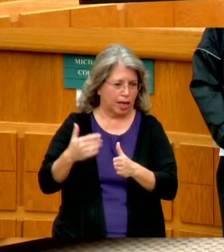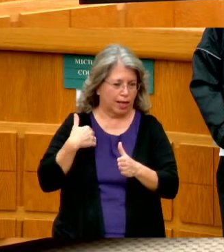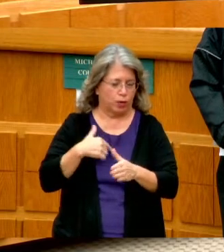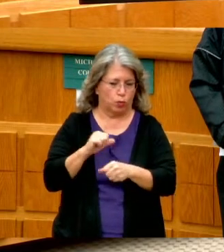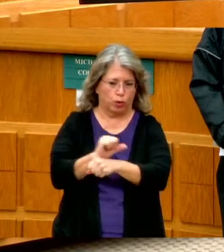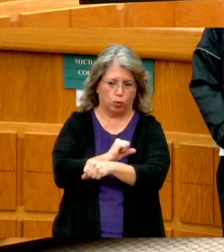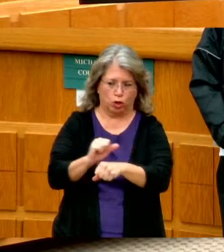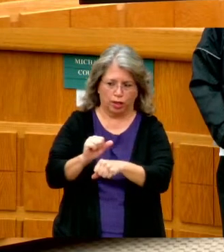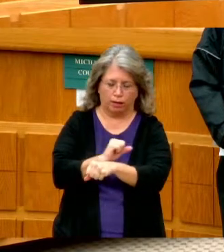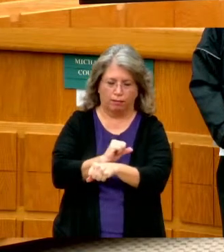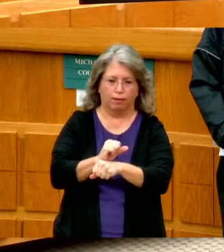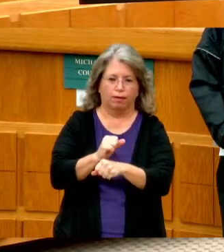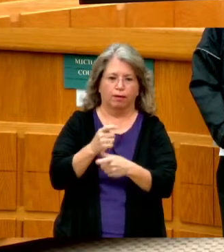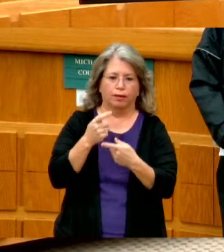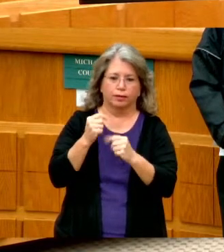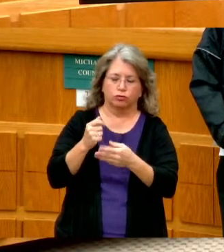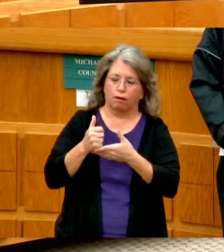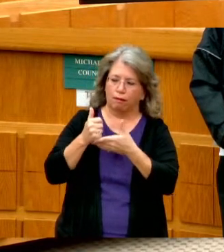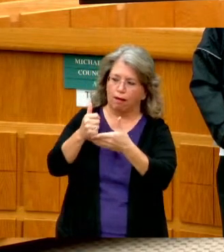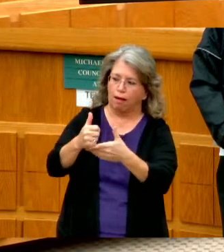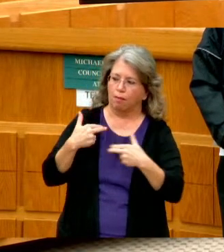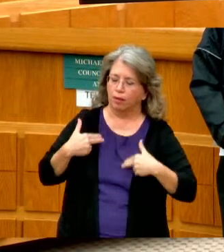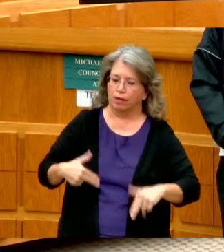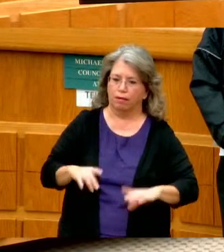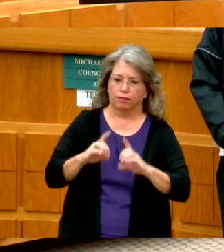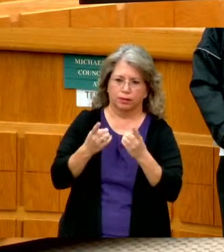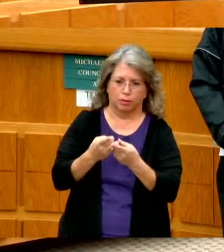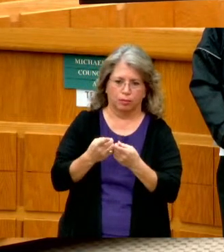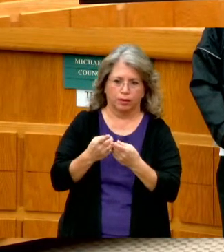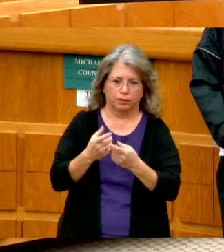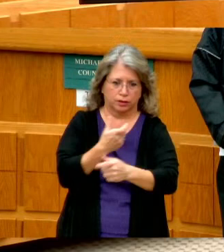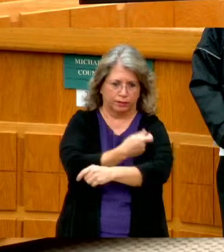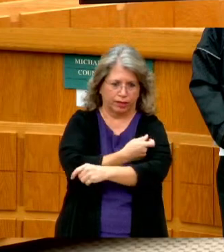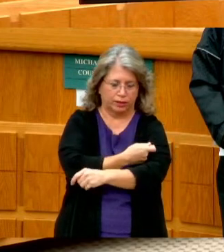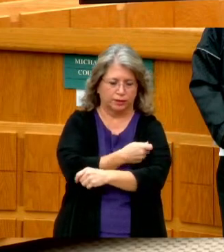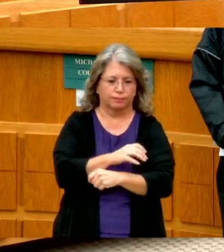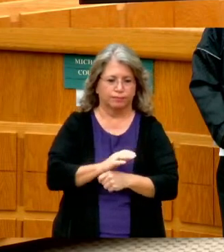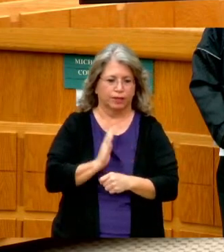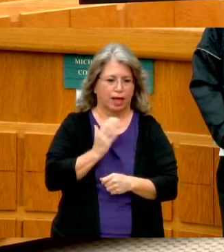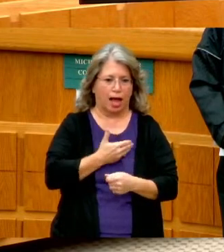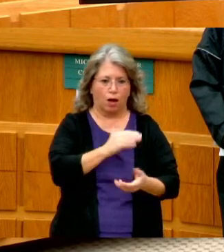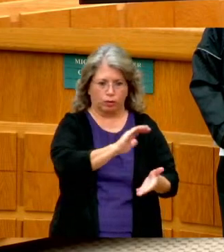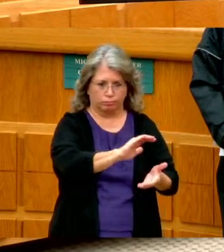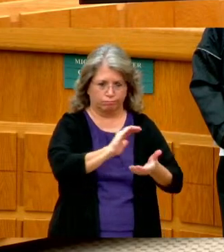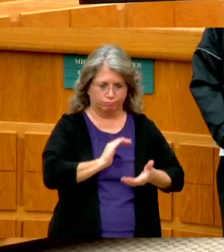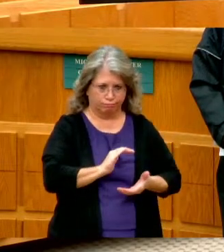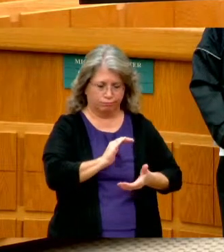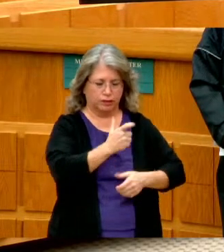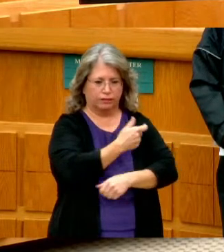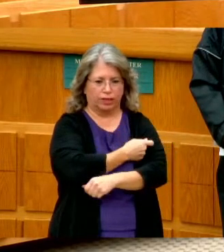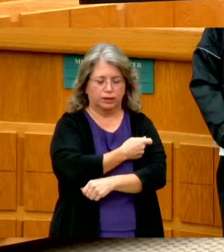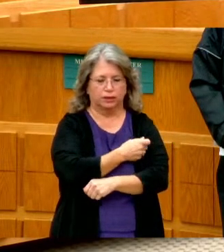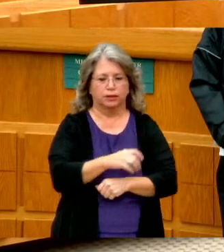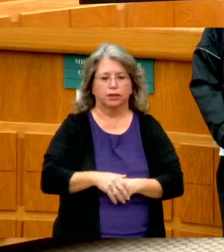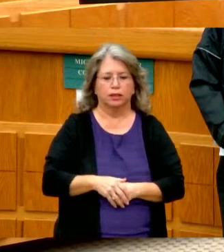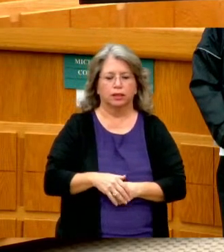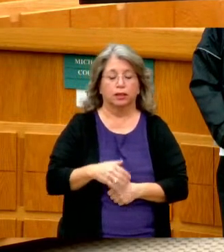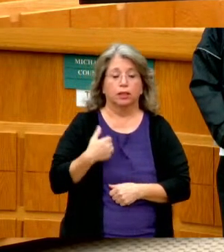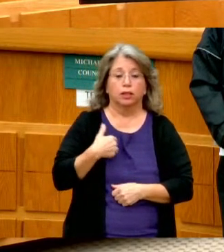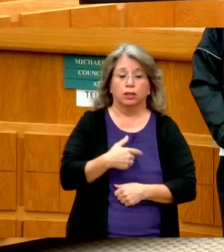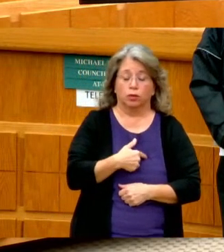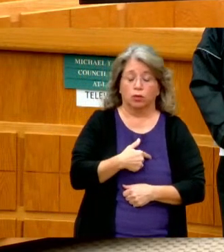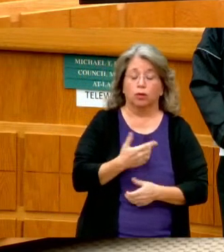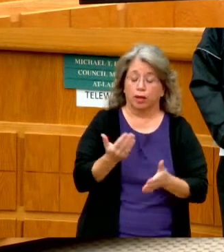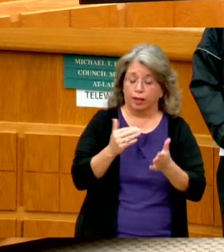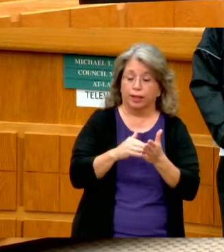District with the distribution of these vaccines. In particular, our allotment of these vaccines. Again, we showed great